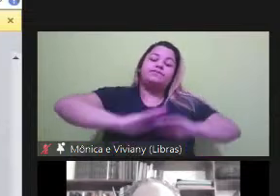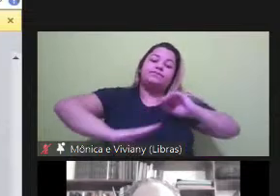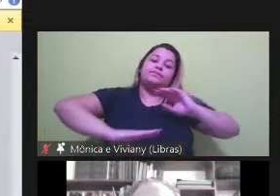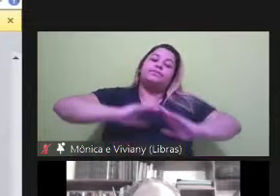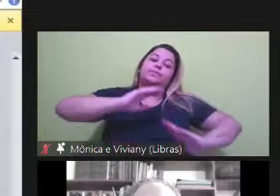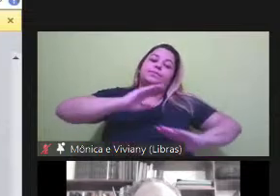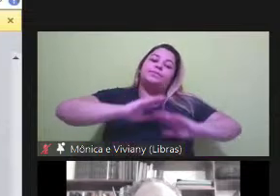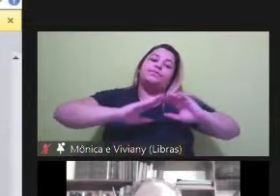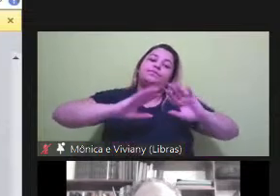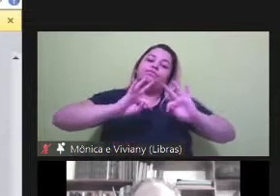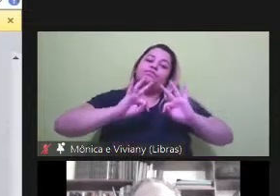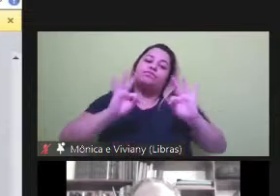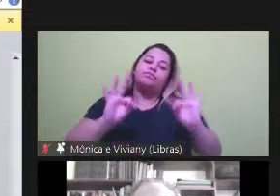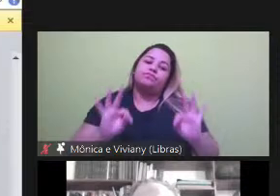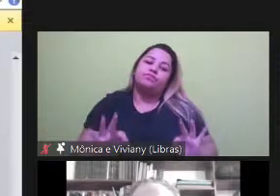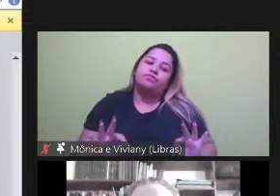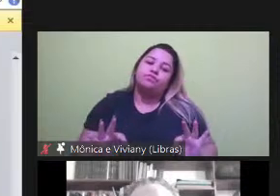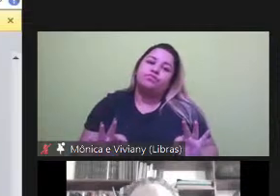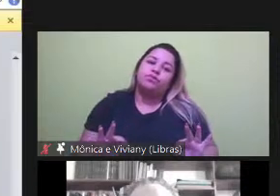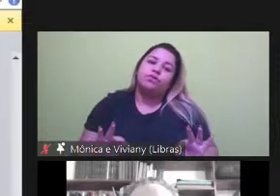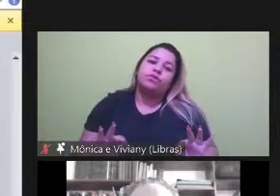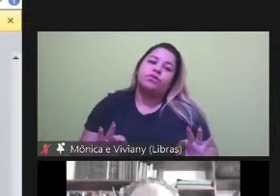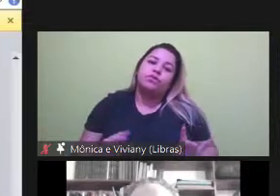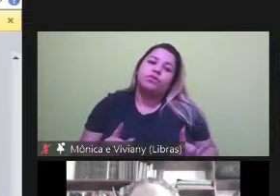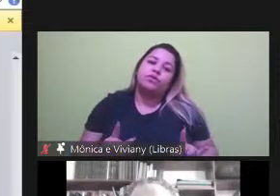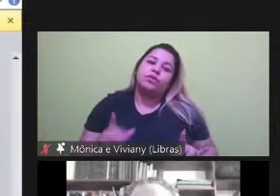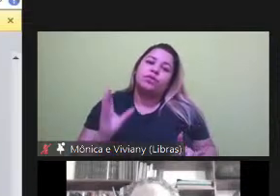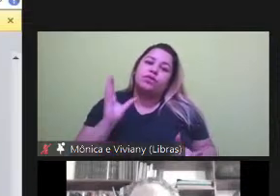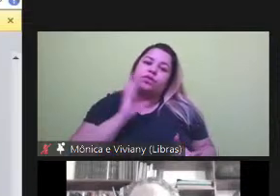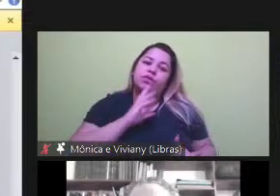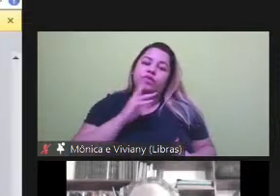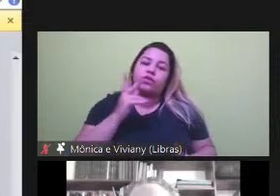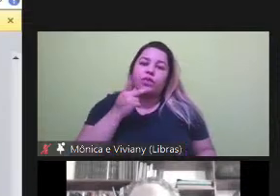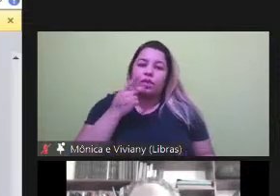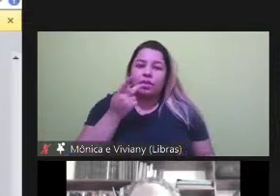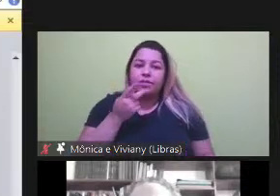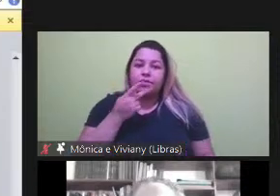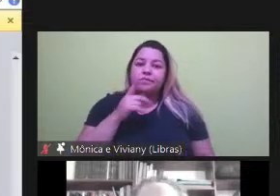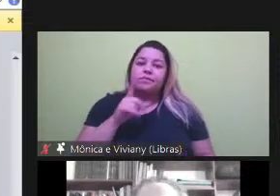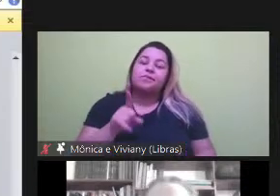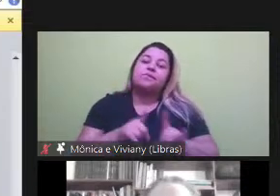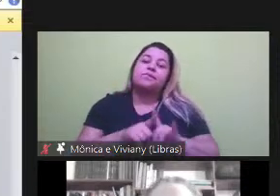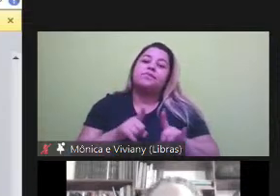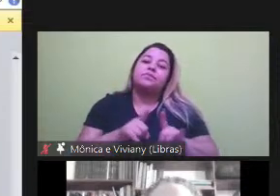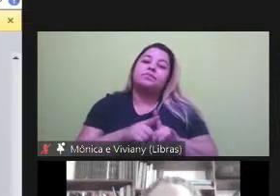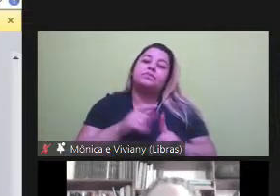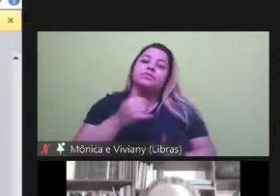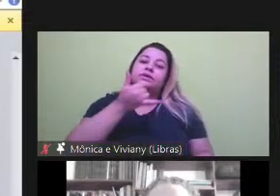practice, and to tell you that.